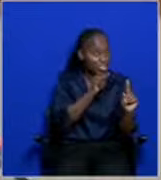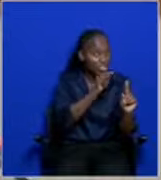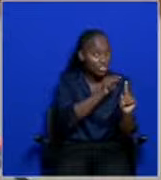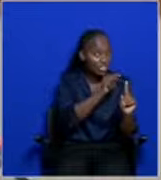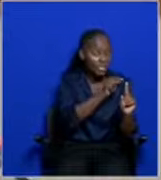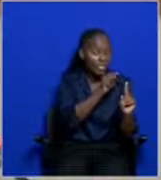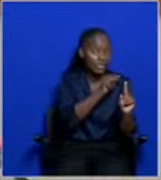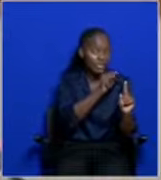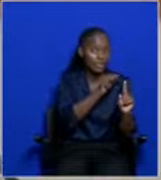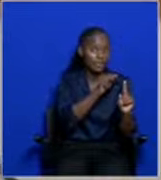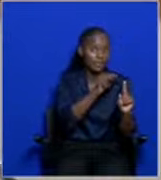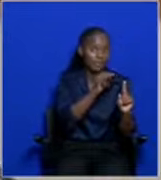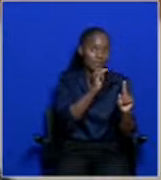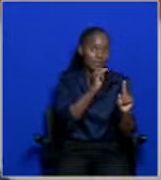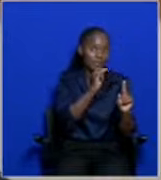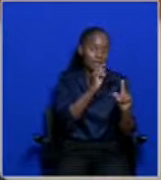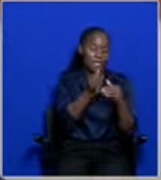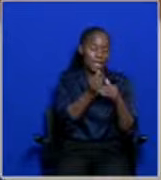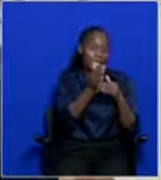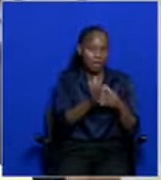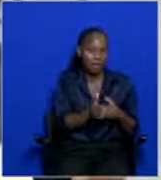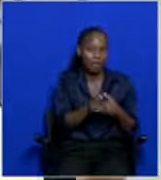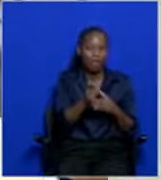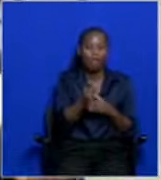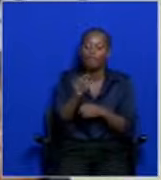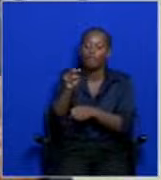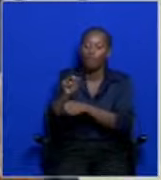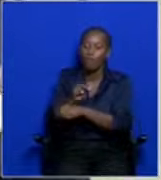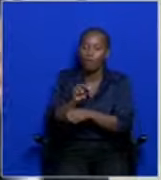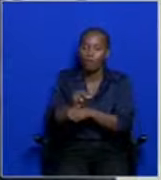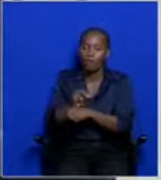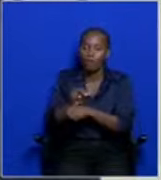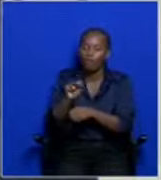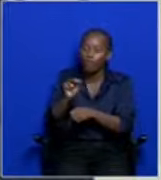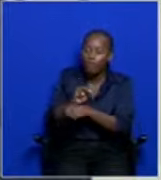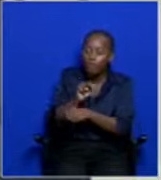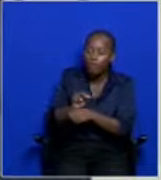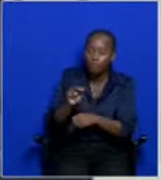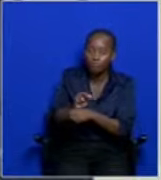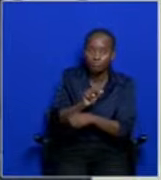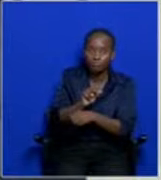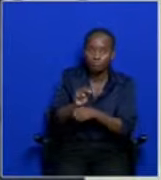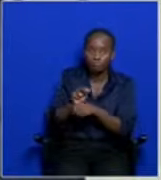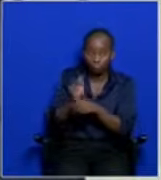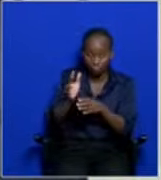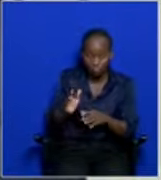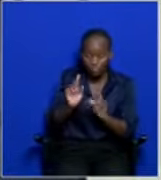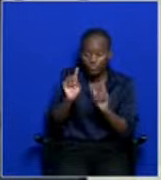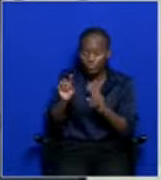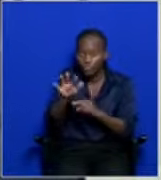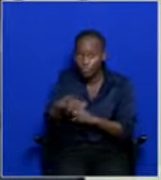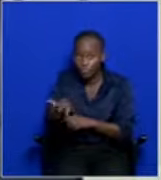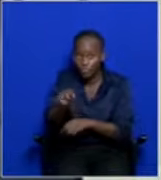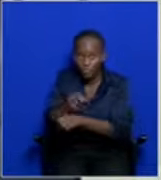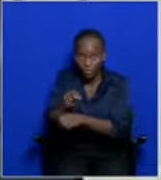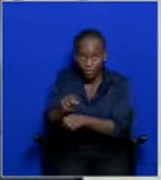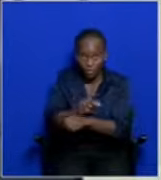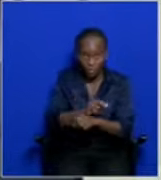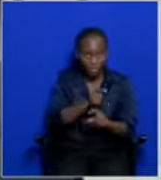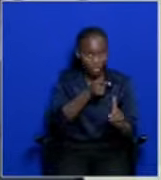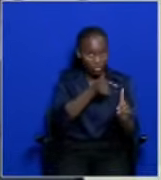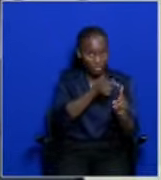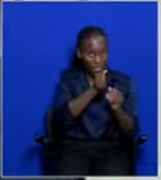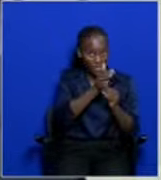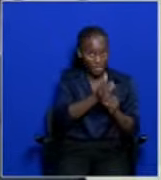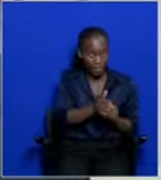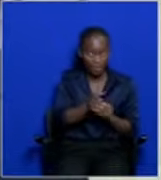Mackenzie is concerned. Yes. Is that your understanding as well? And Ms. Stolz's statement is at page